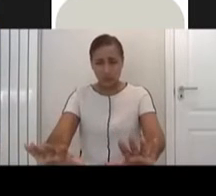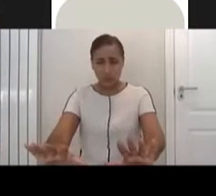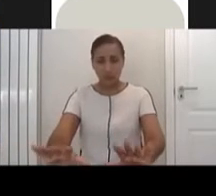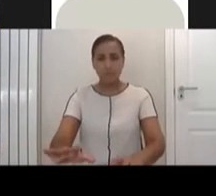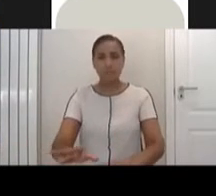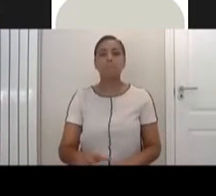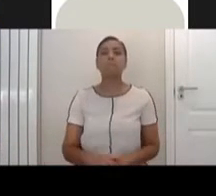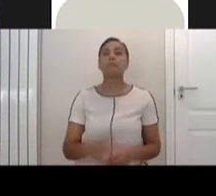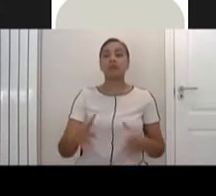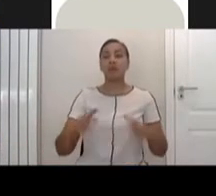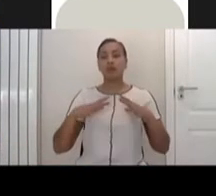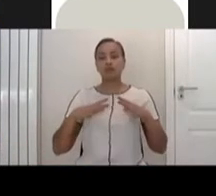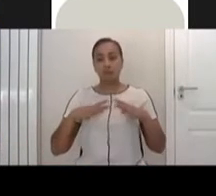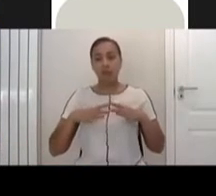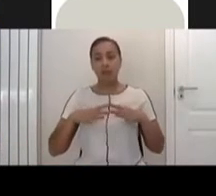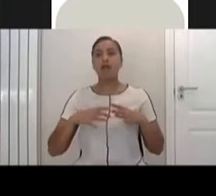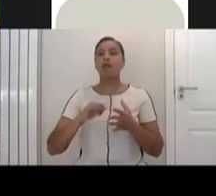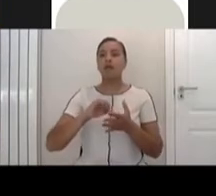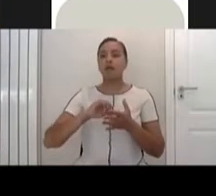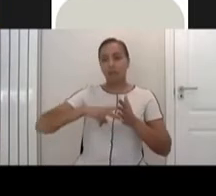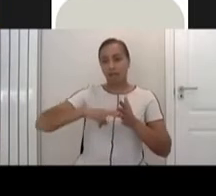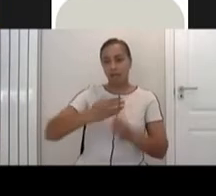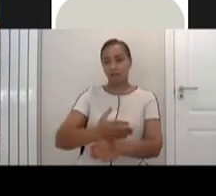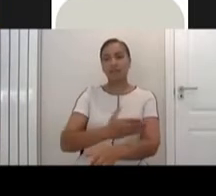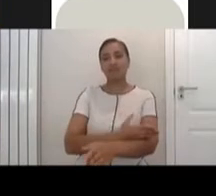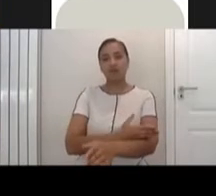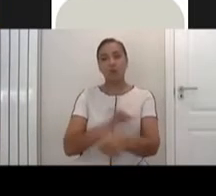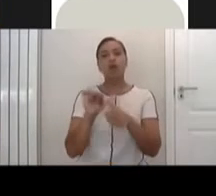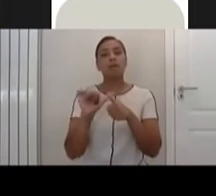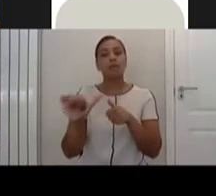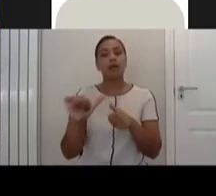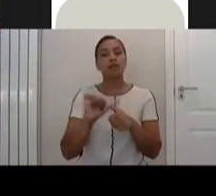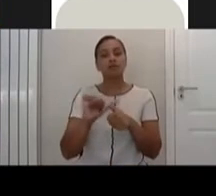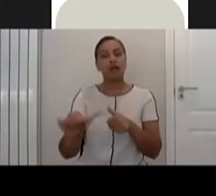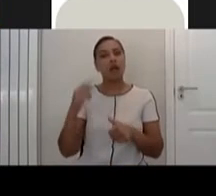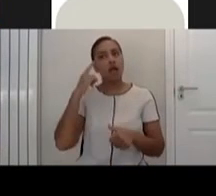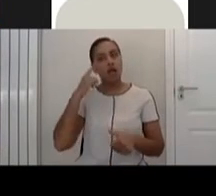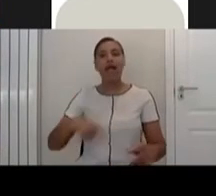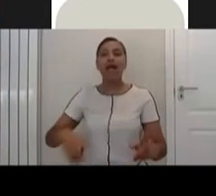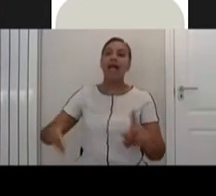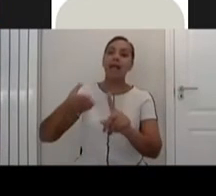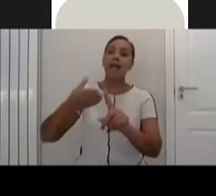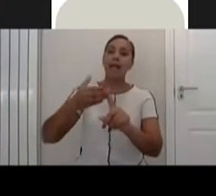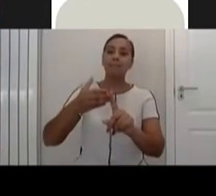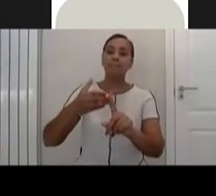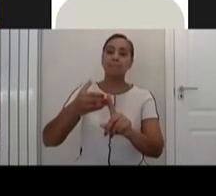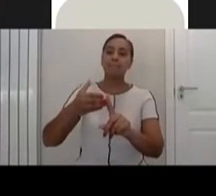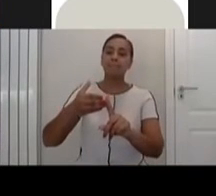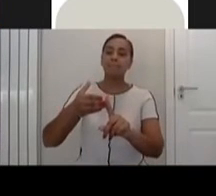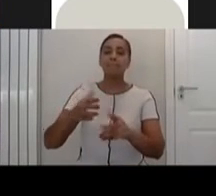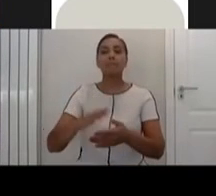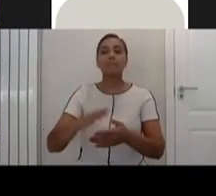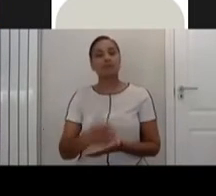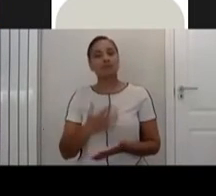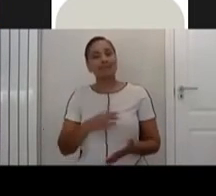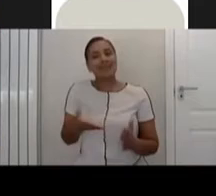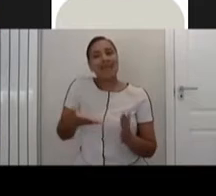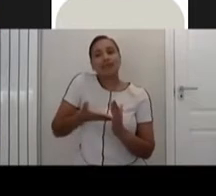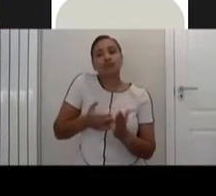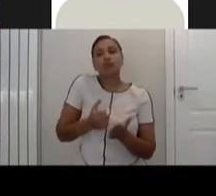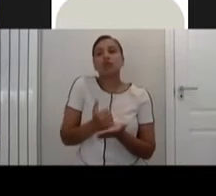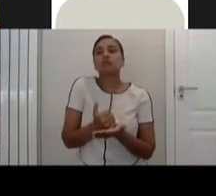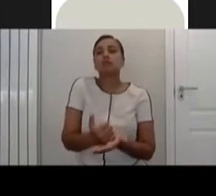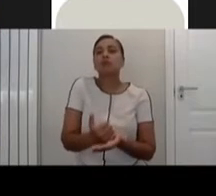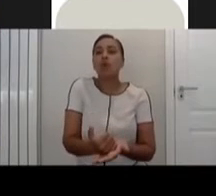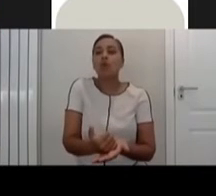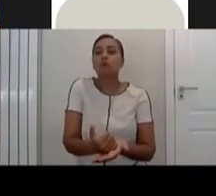prepare and plan for a second wave. And what we'd like to do, or what we'd like, is support through people like yourselves and Healthwatch and the